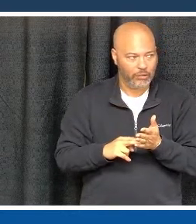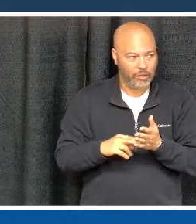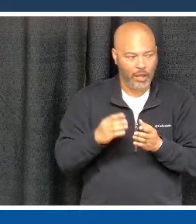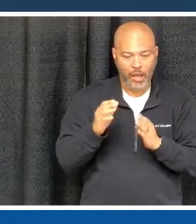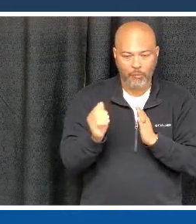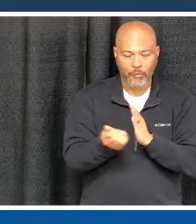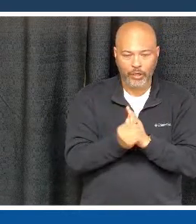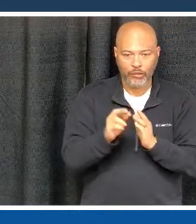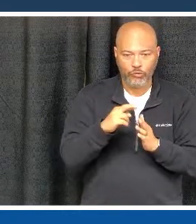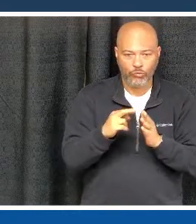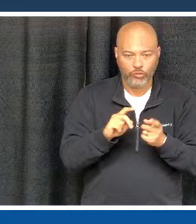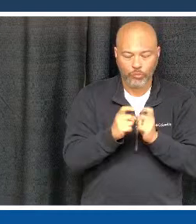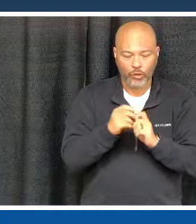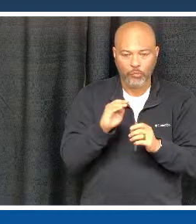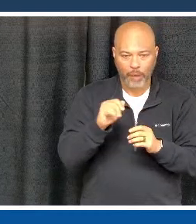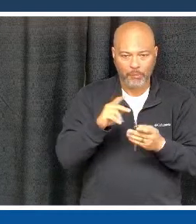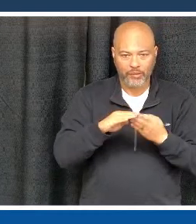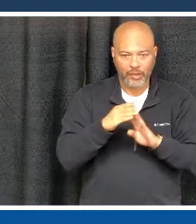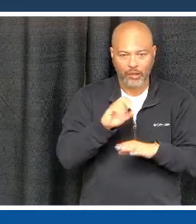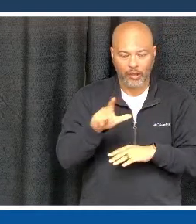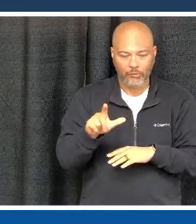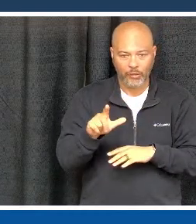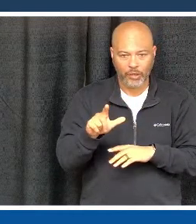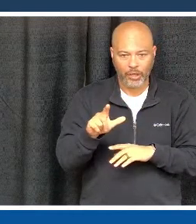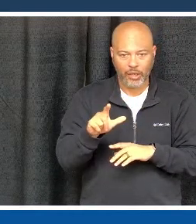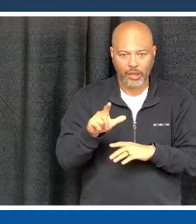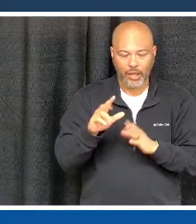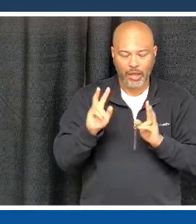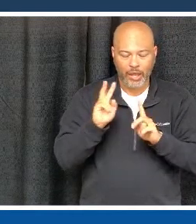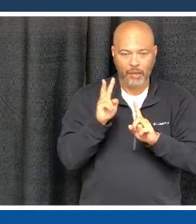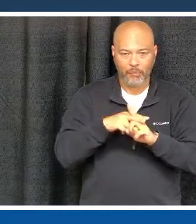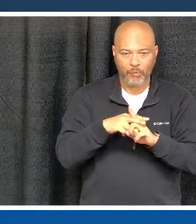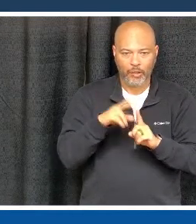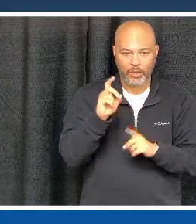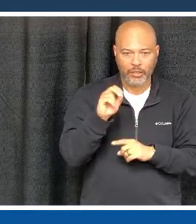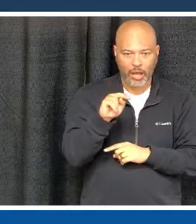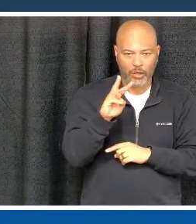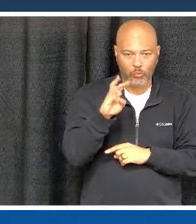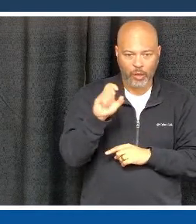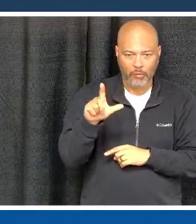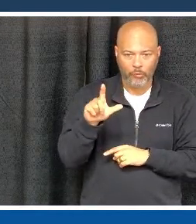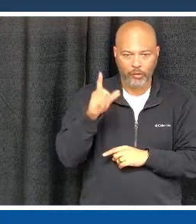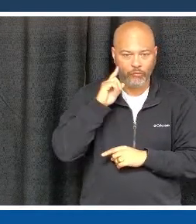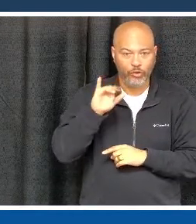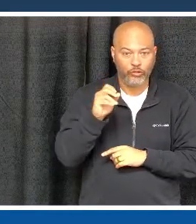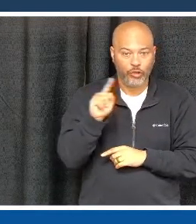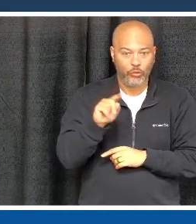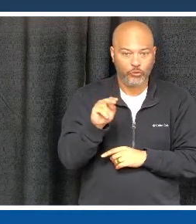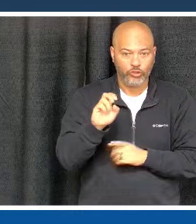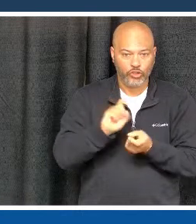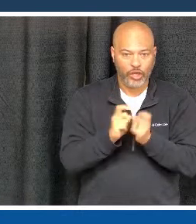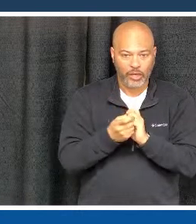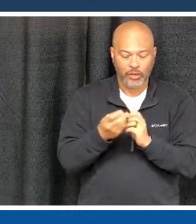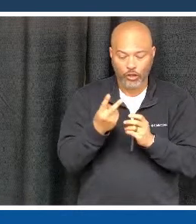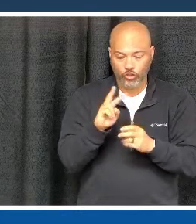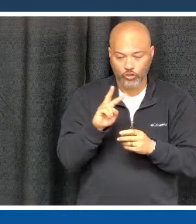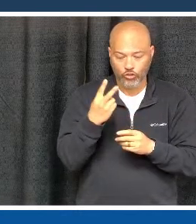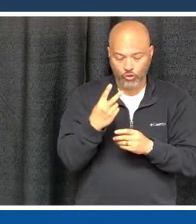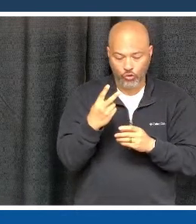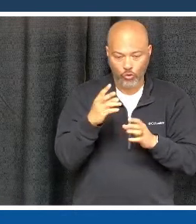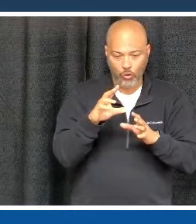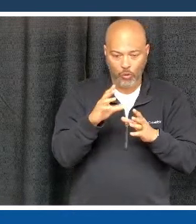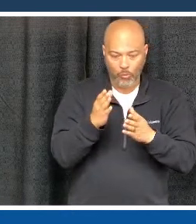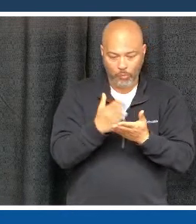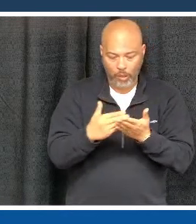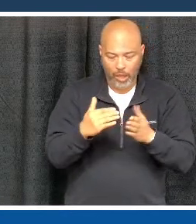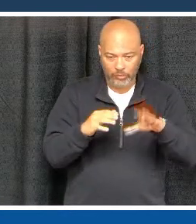amending the zoning ordinance and map of the city of Clarksville, application of Donald Webb for zone change on two parcels fronting on the